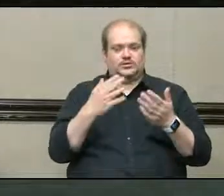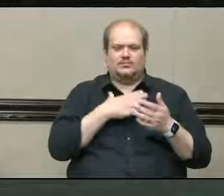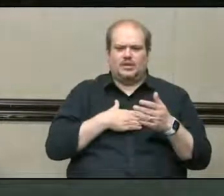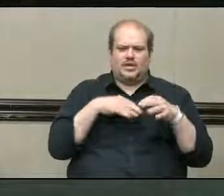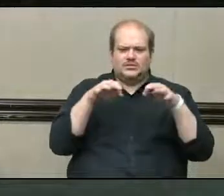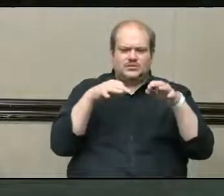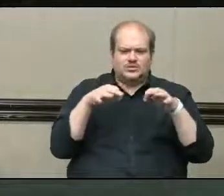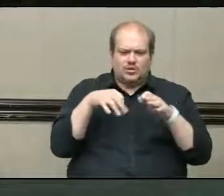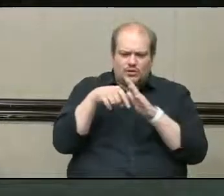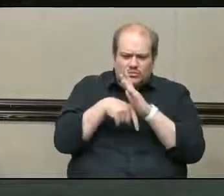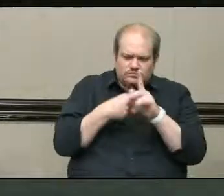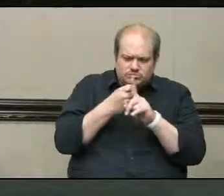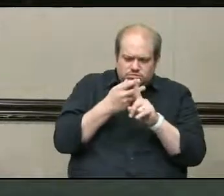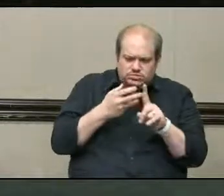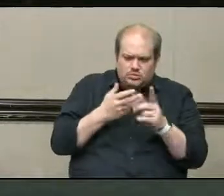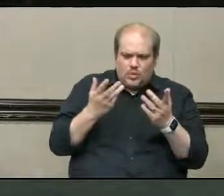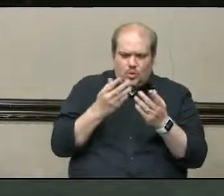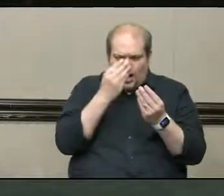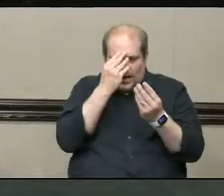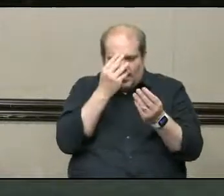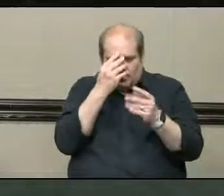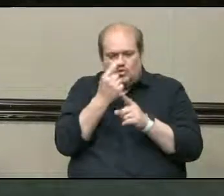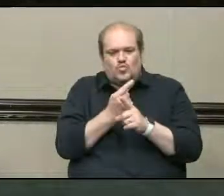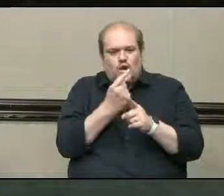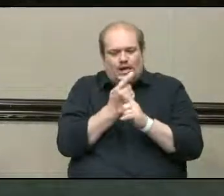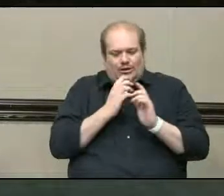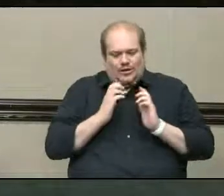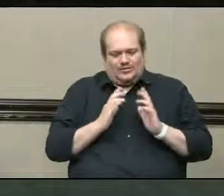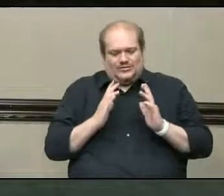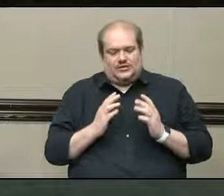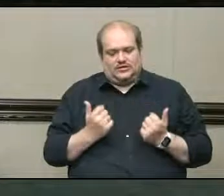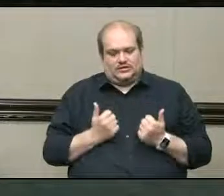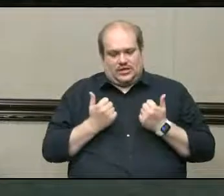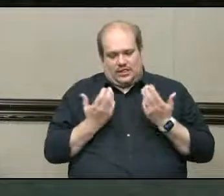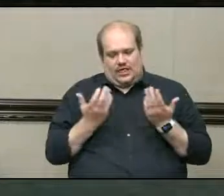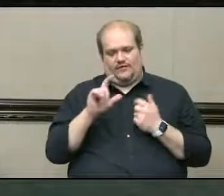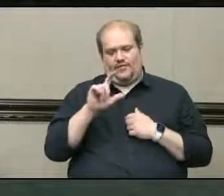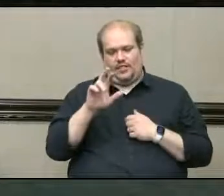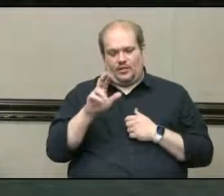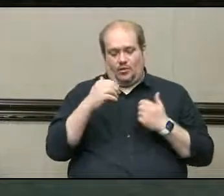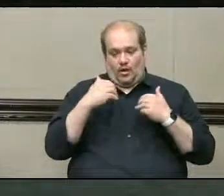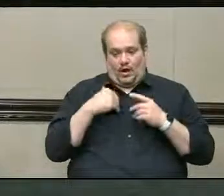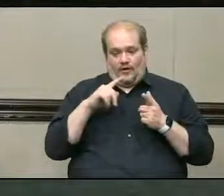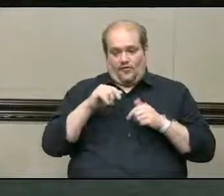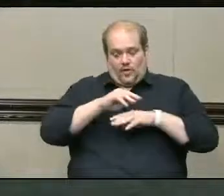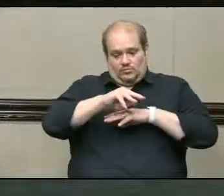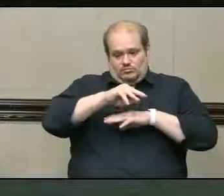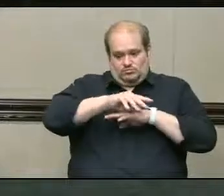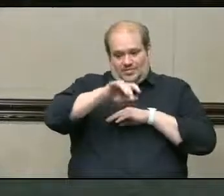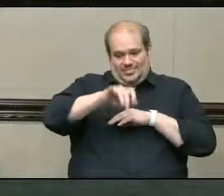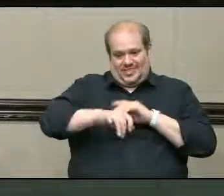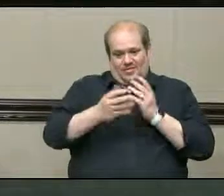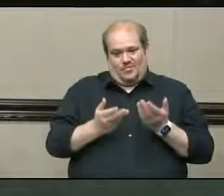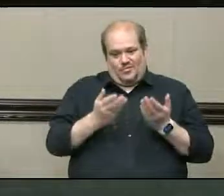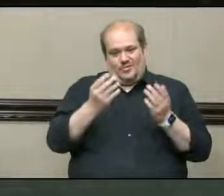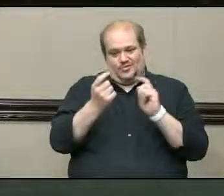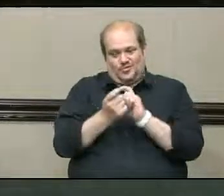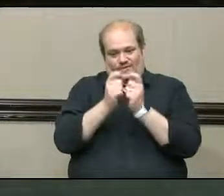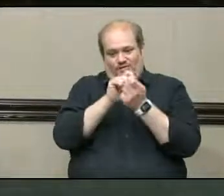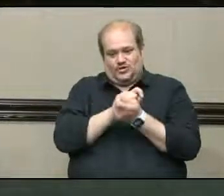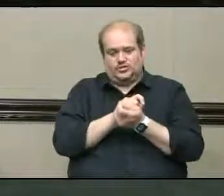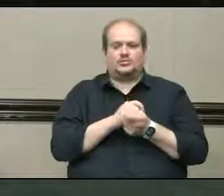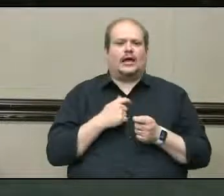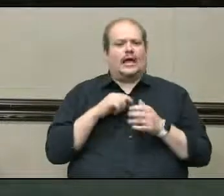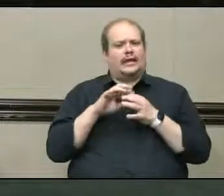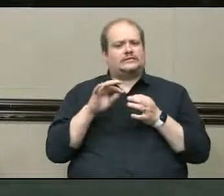please describe in detail what input regular citizens of Little Rock have had in forming this proposed revision. And